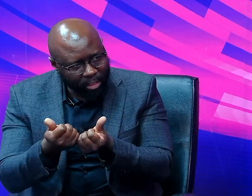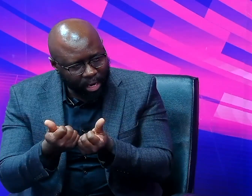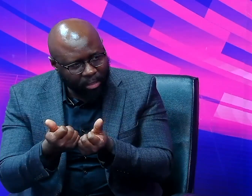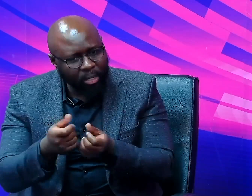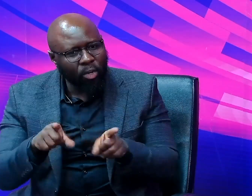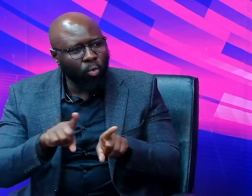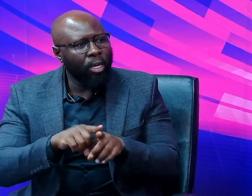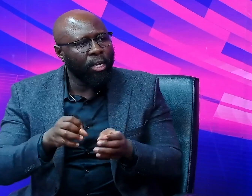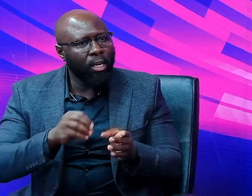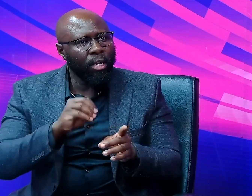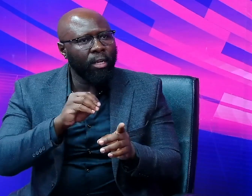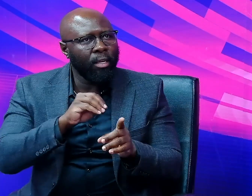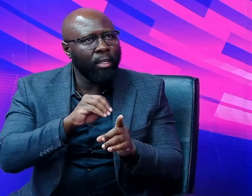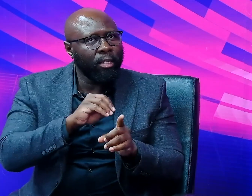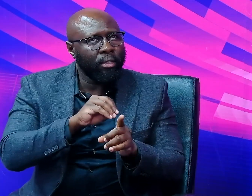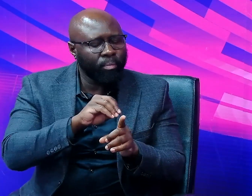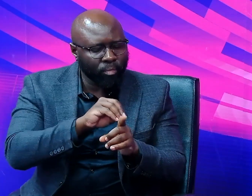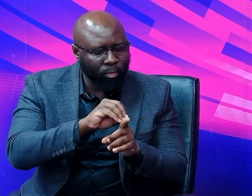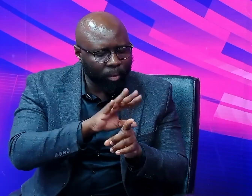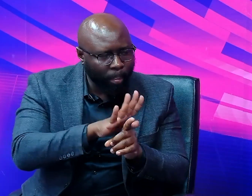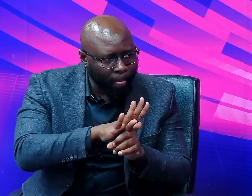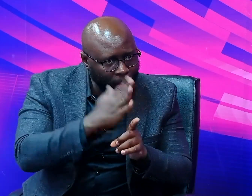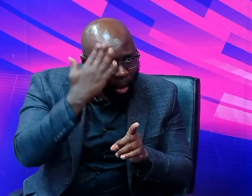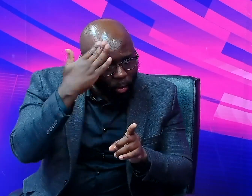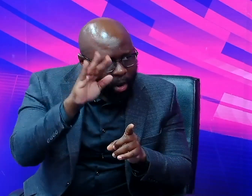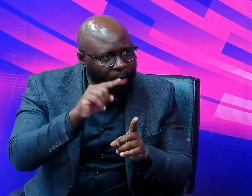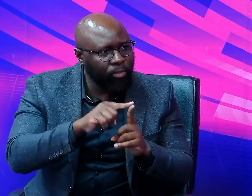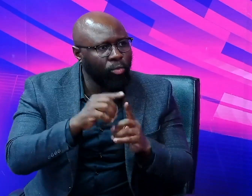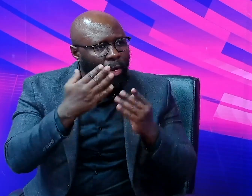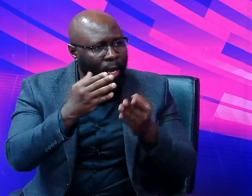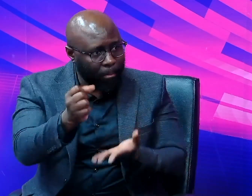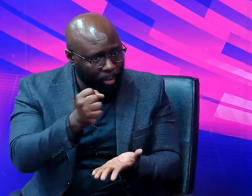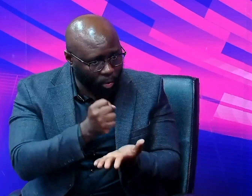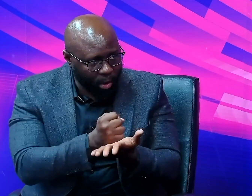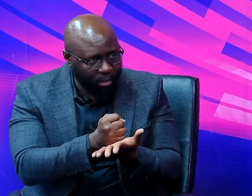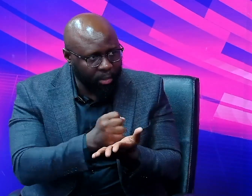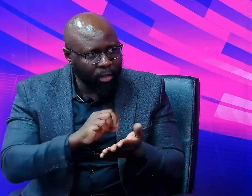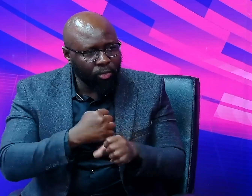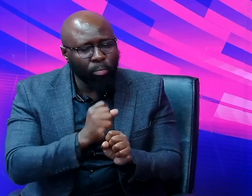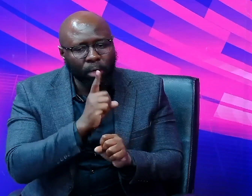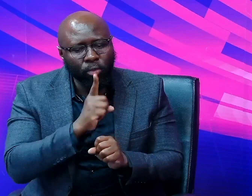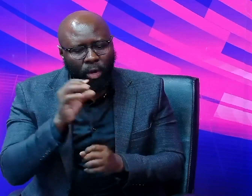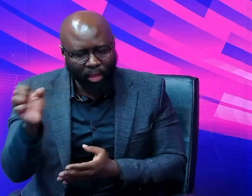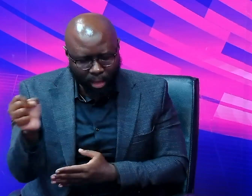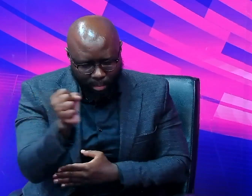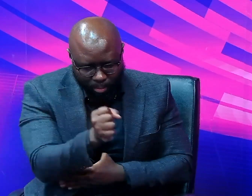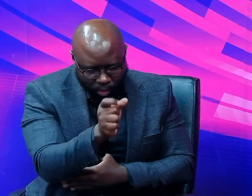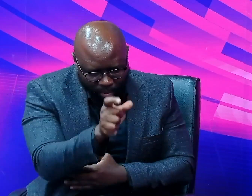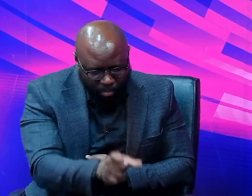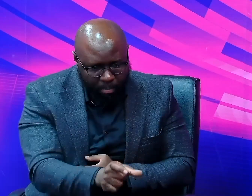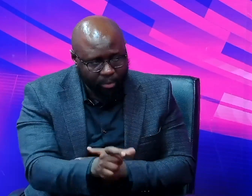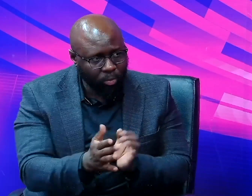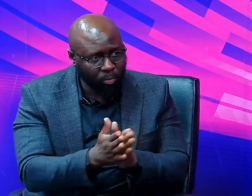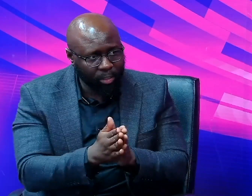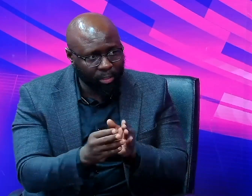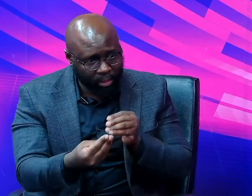training. We give them business grants. We also do awareness to employers to make sure